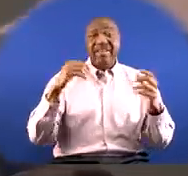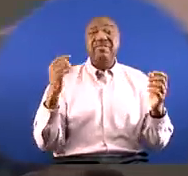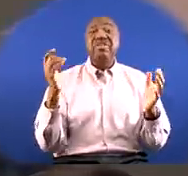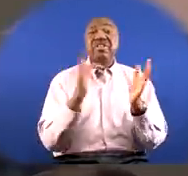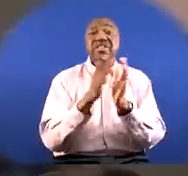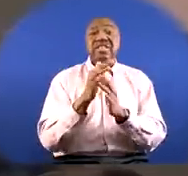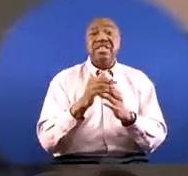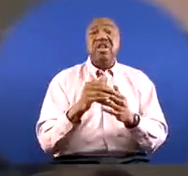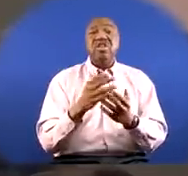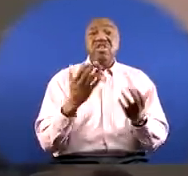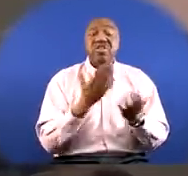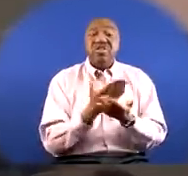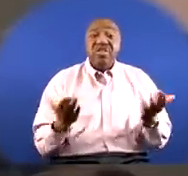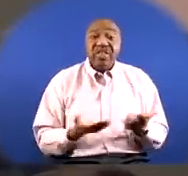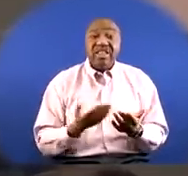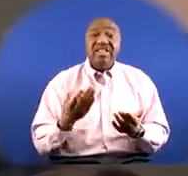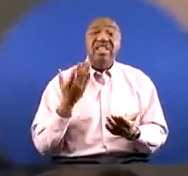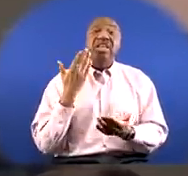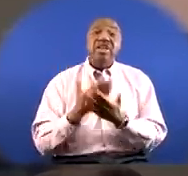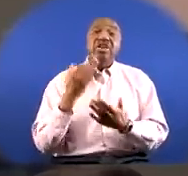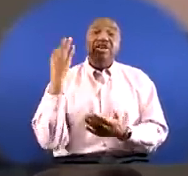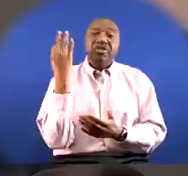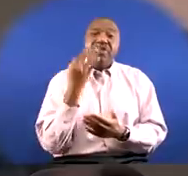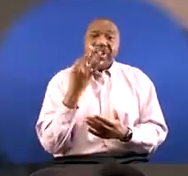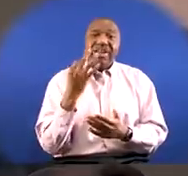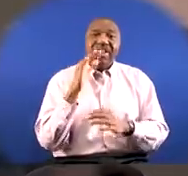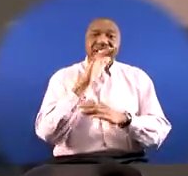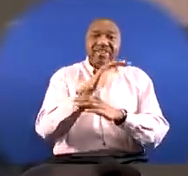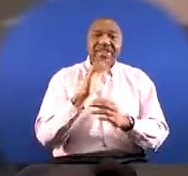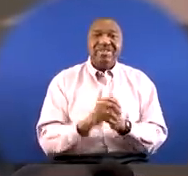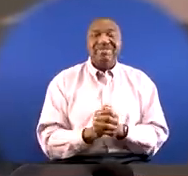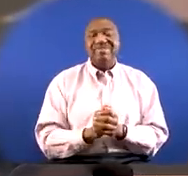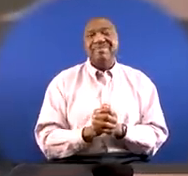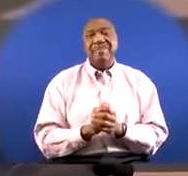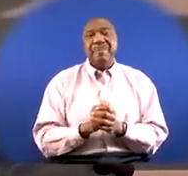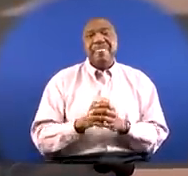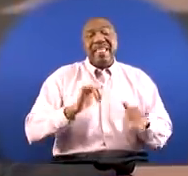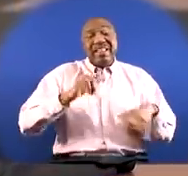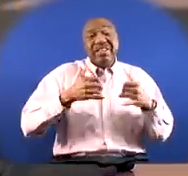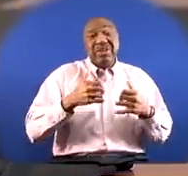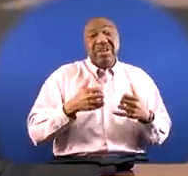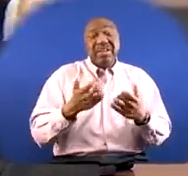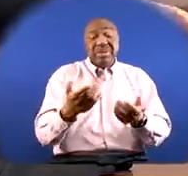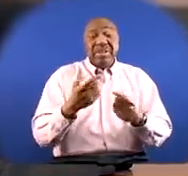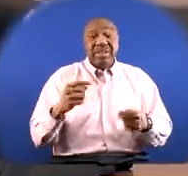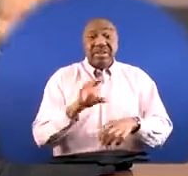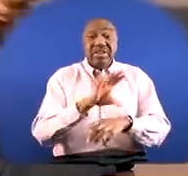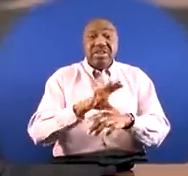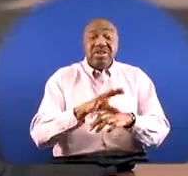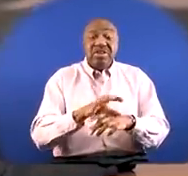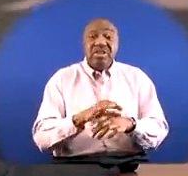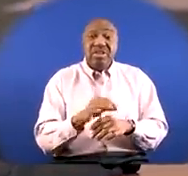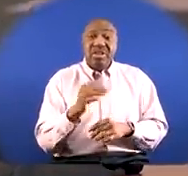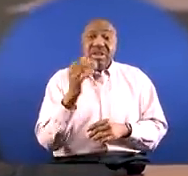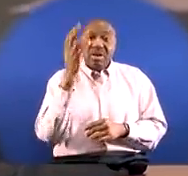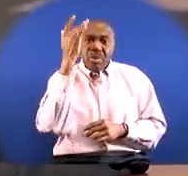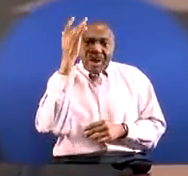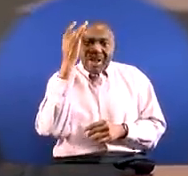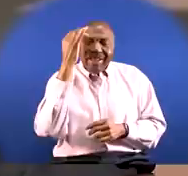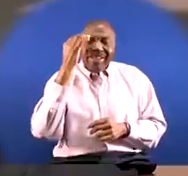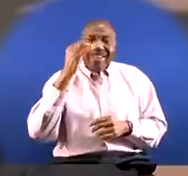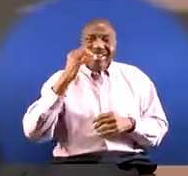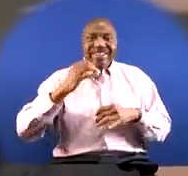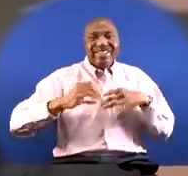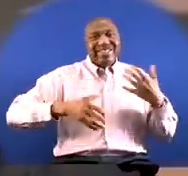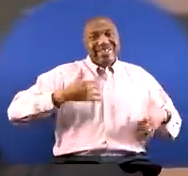on this Good Friday afternoon. And what a joy it is to be in the church house simply to